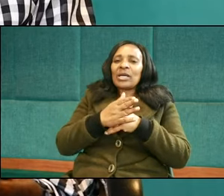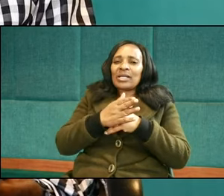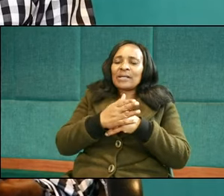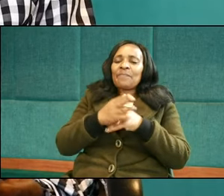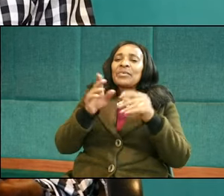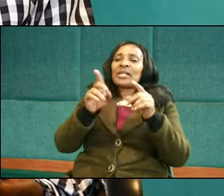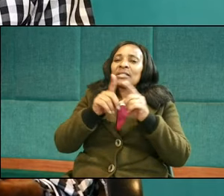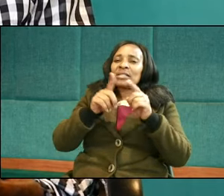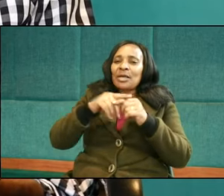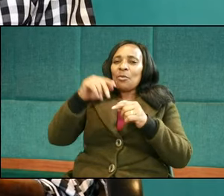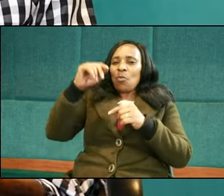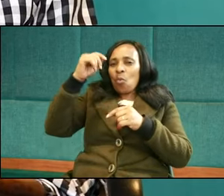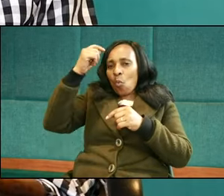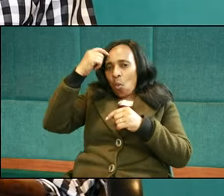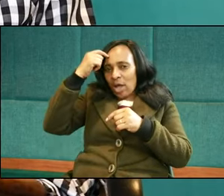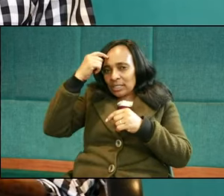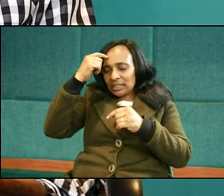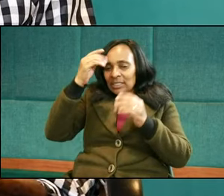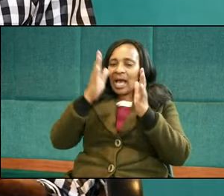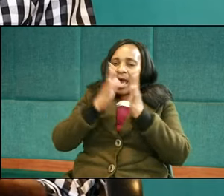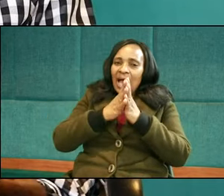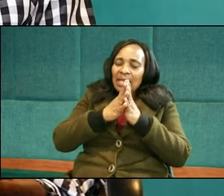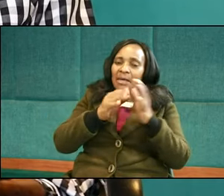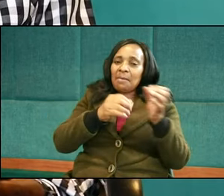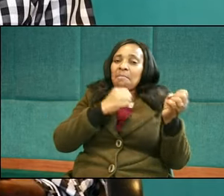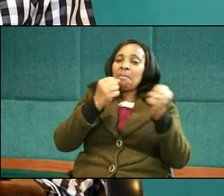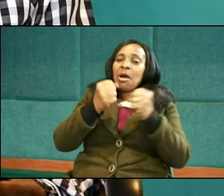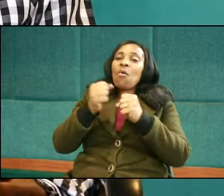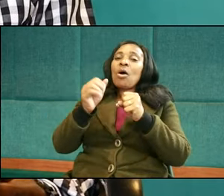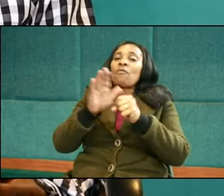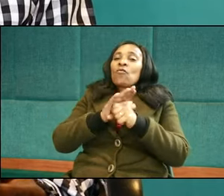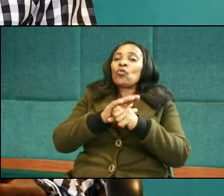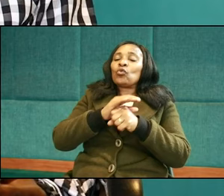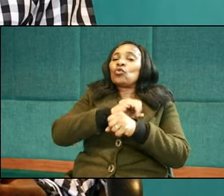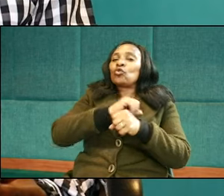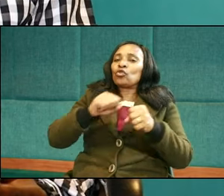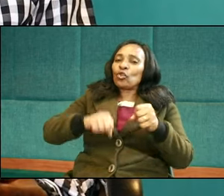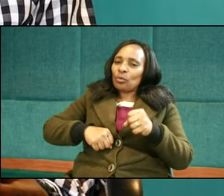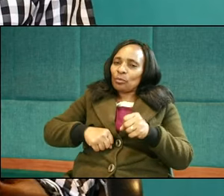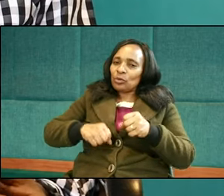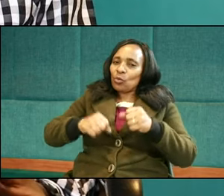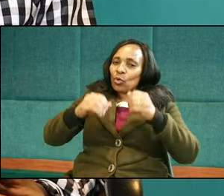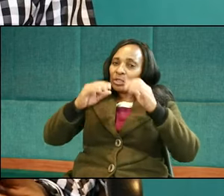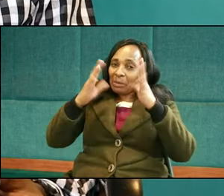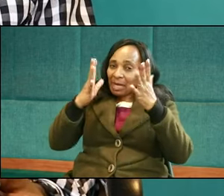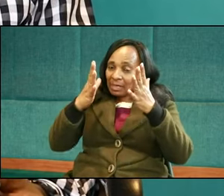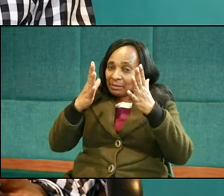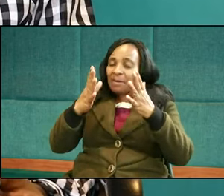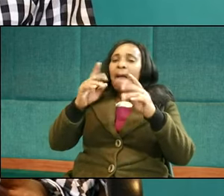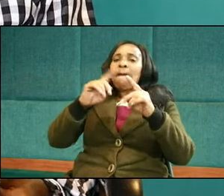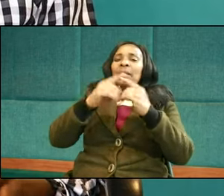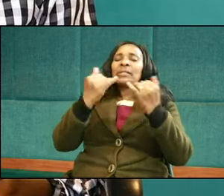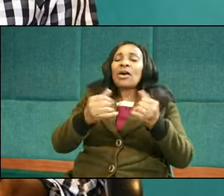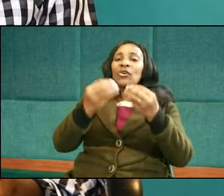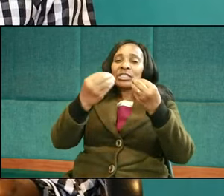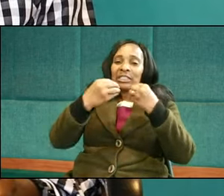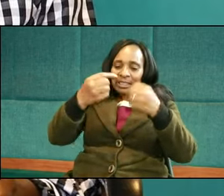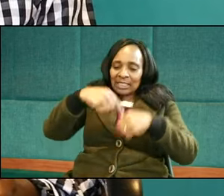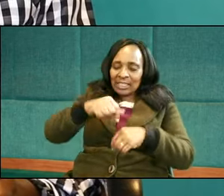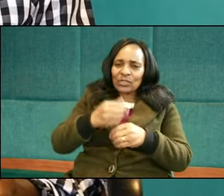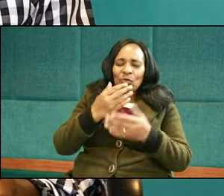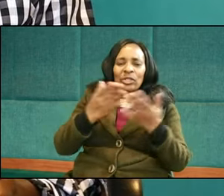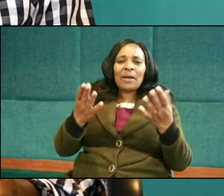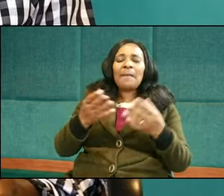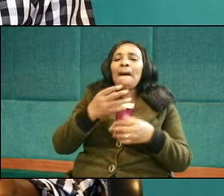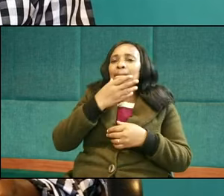the wise and powerful Solomon was vanquished. His failure teaches us that whatever a